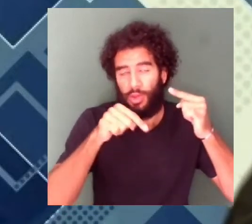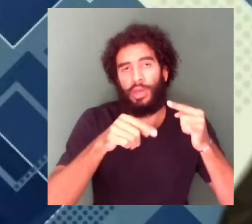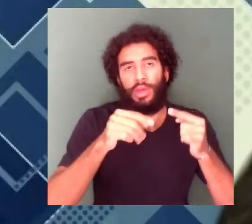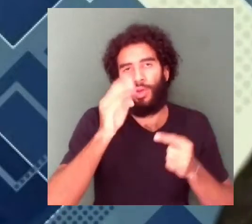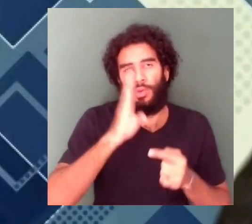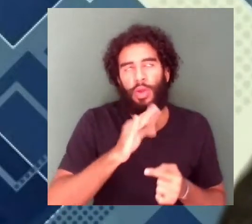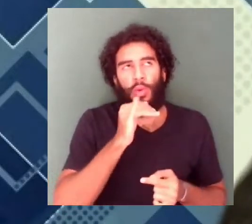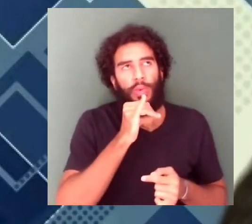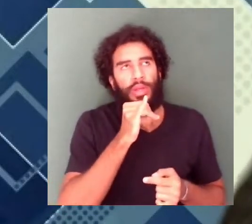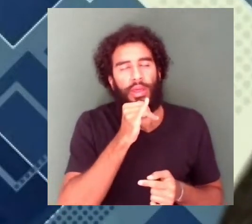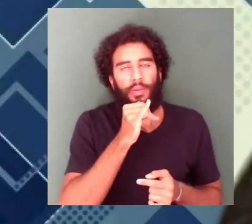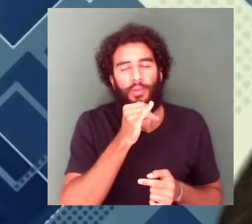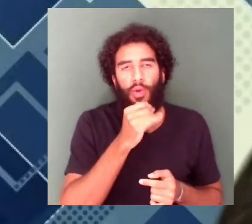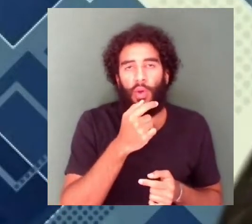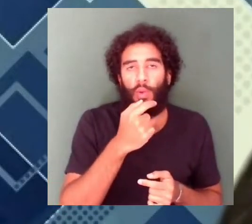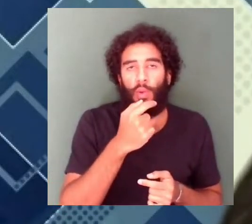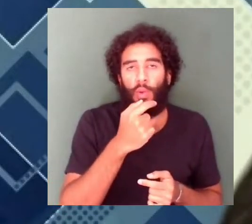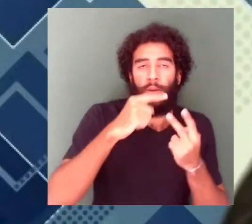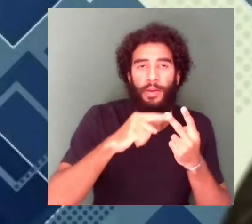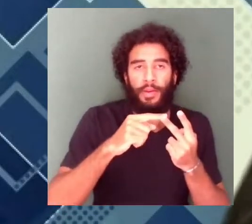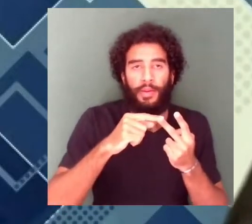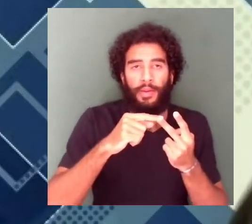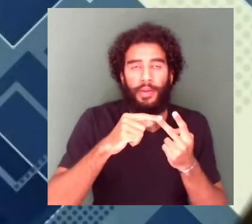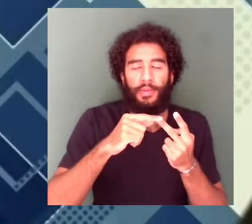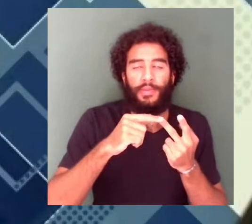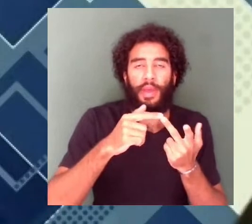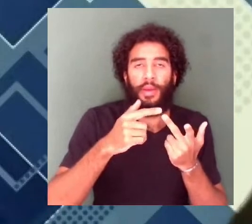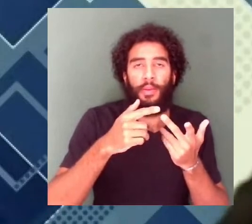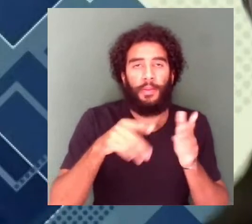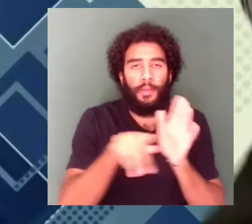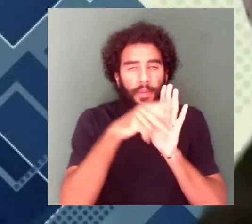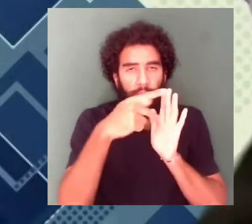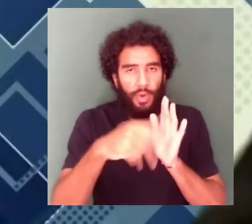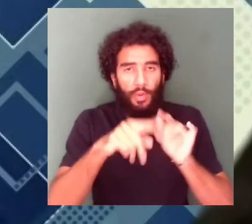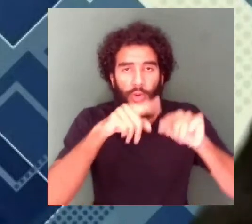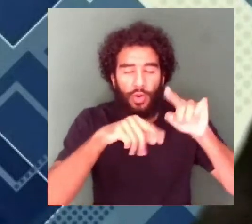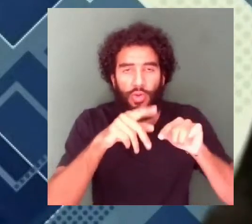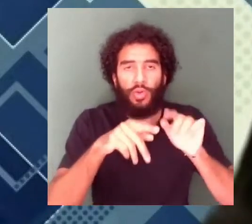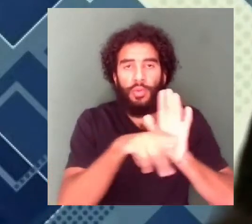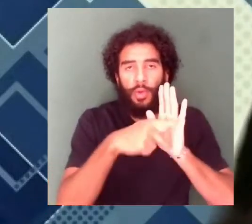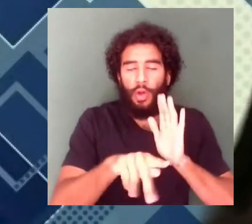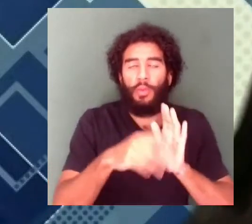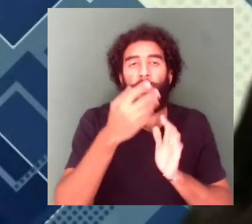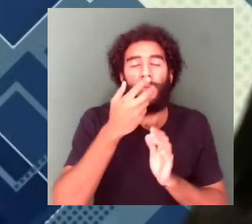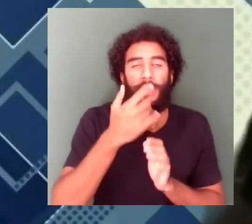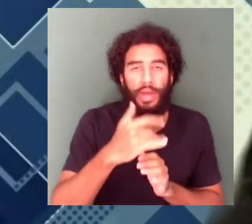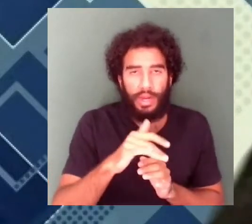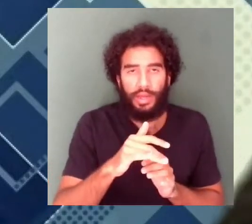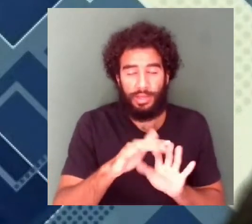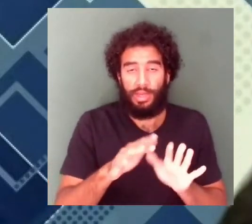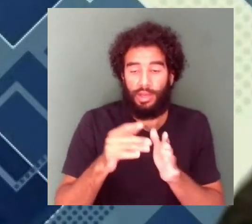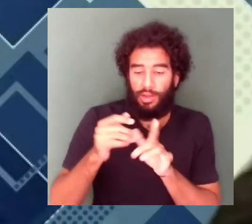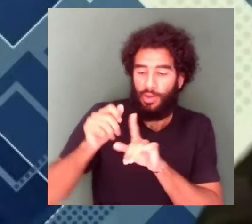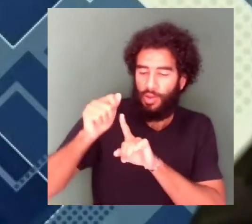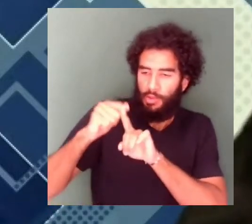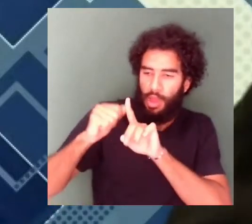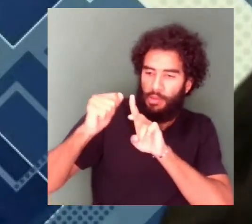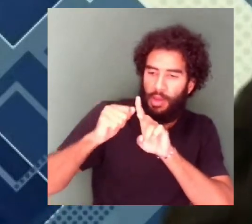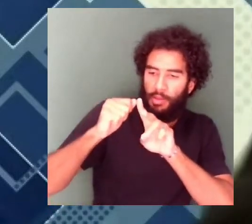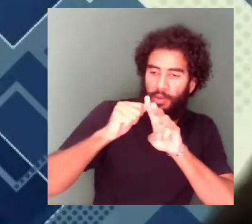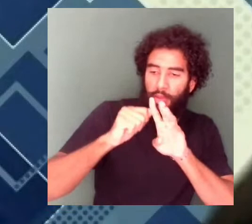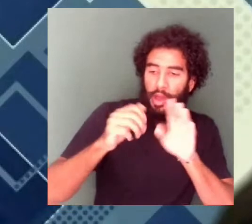marketed in Brazil, such as bottles and breast milk substitutes for